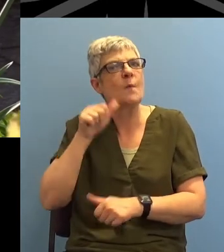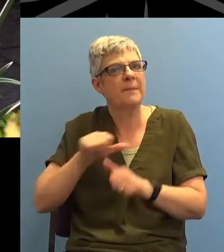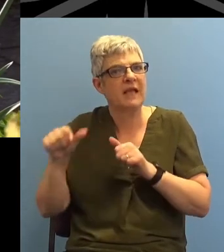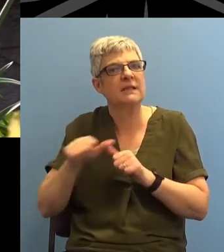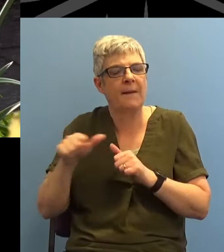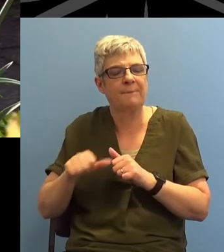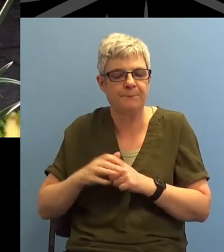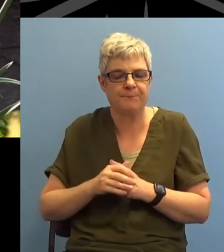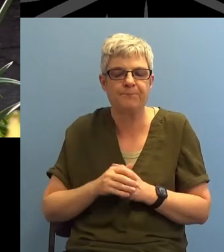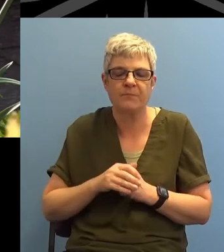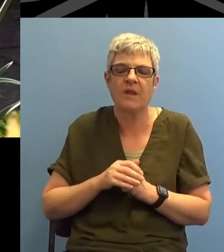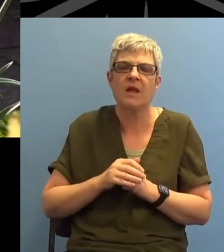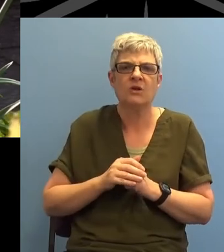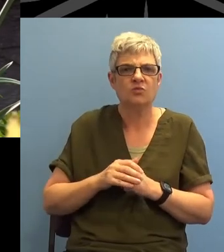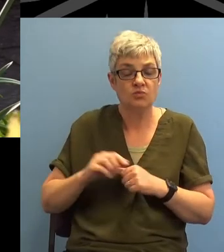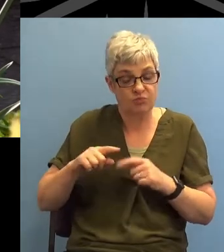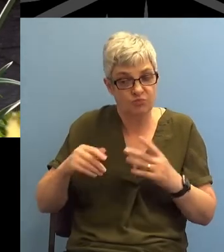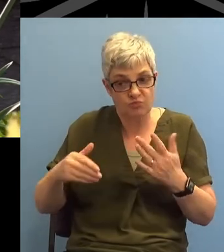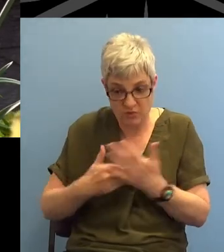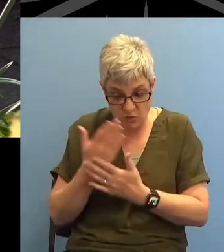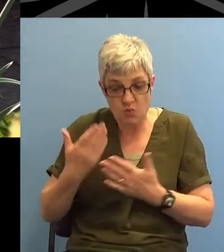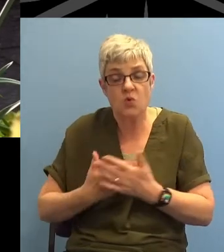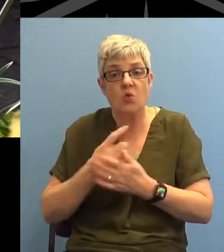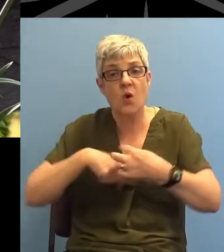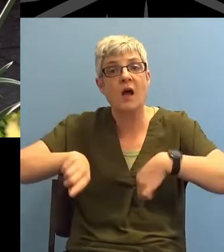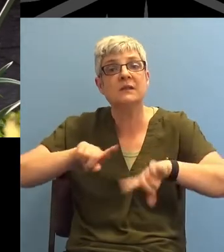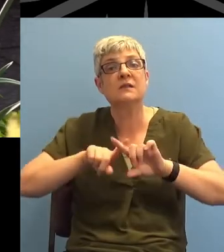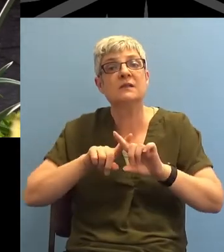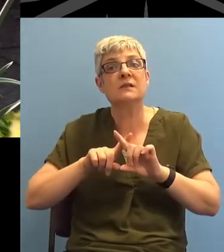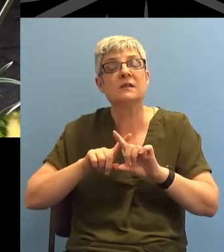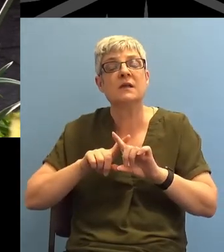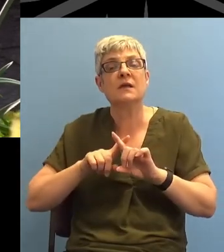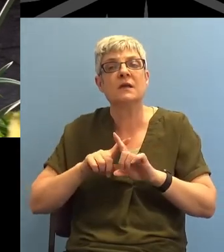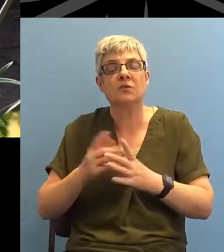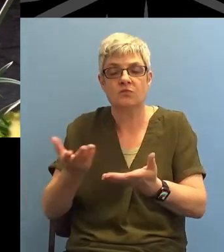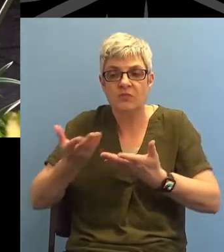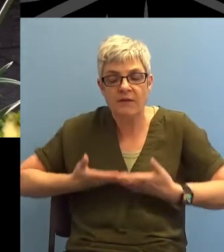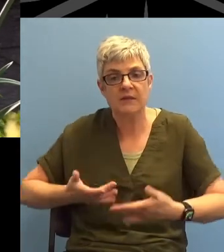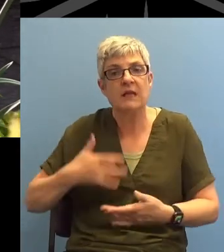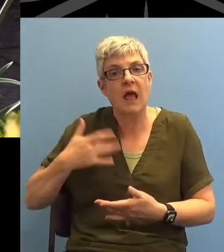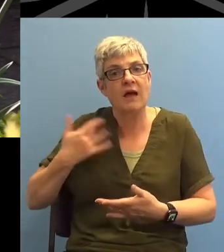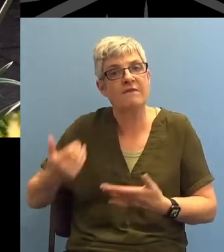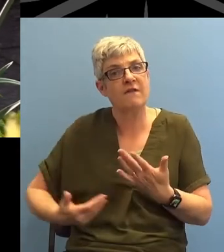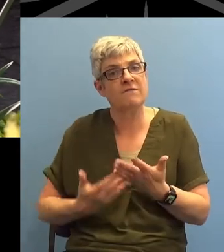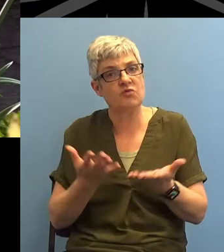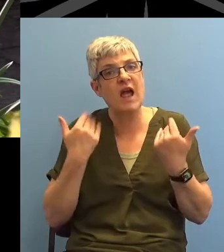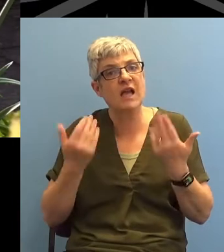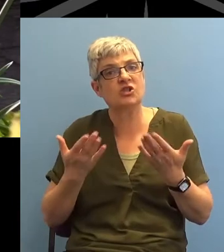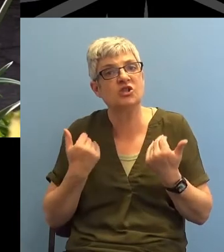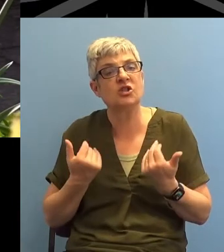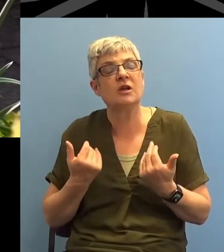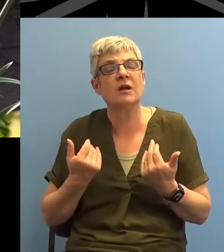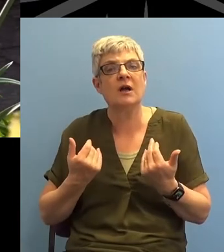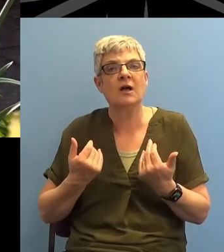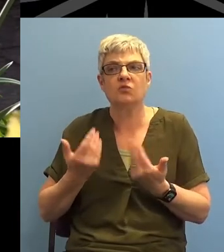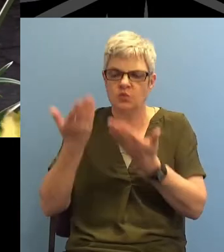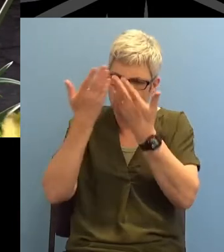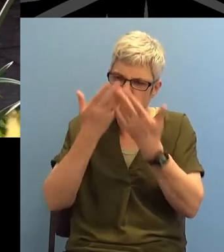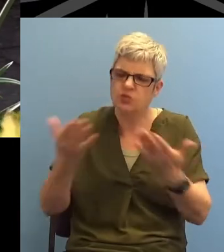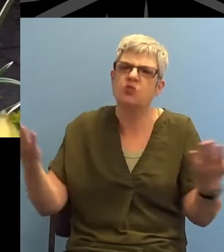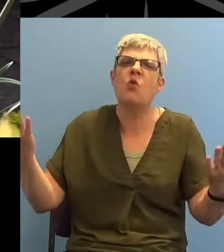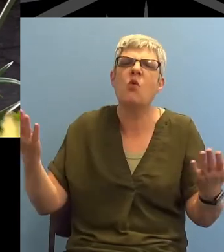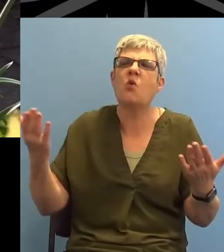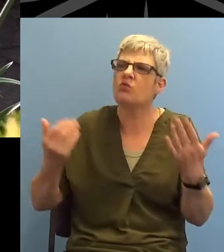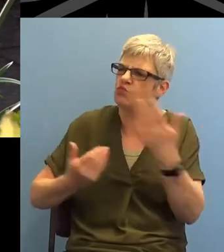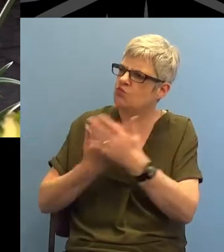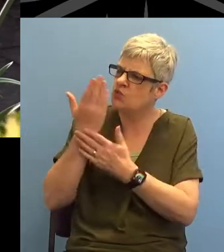You are a God who renews us. You are a God who gives us life afresh. You are a God who shows us